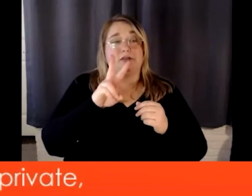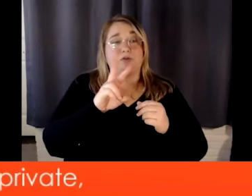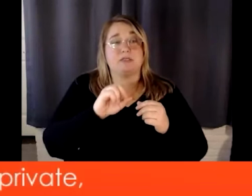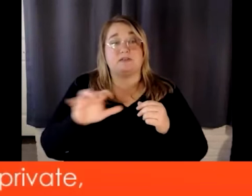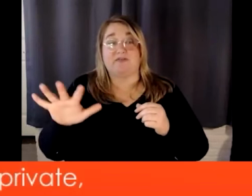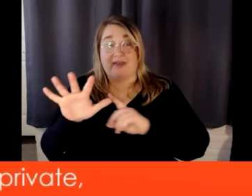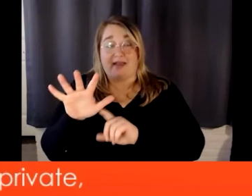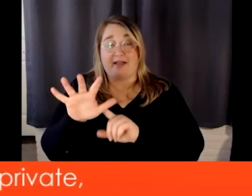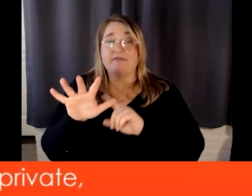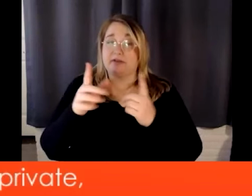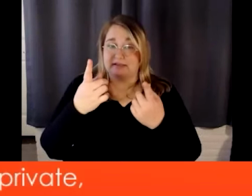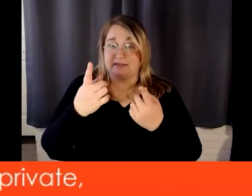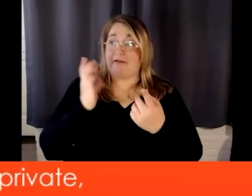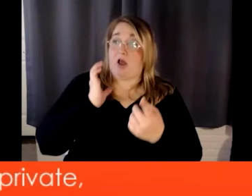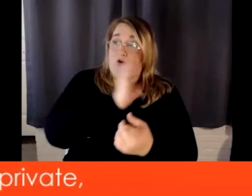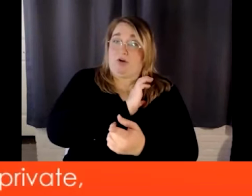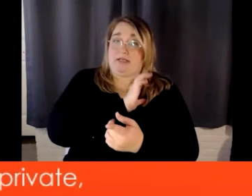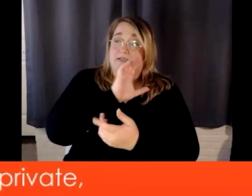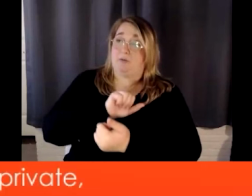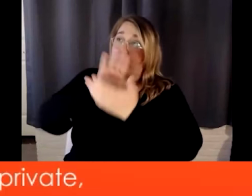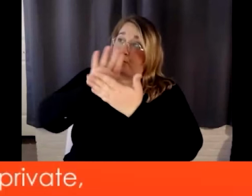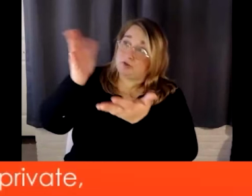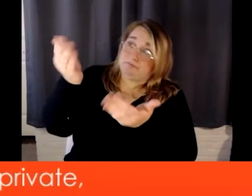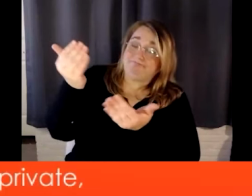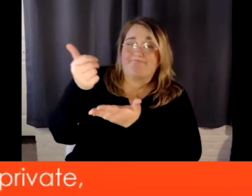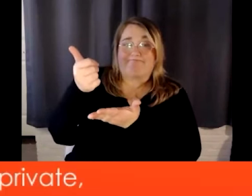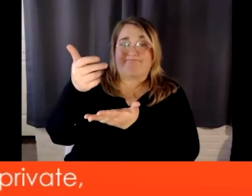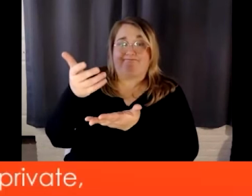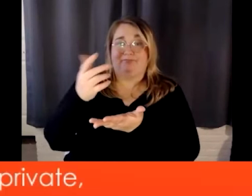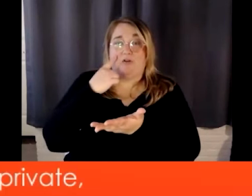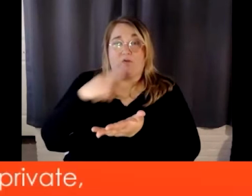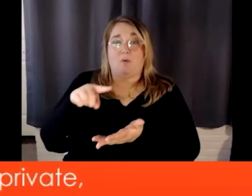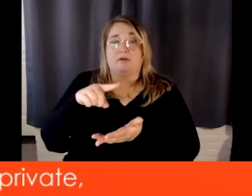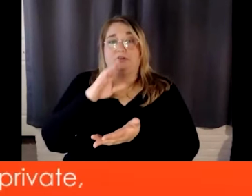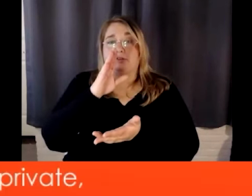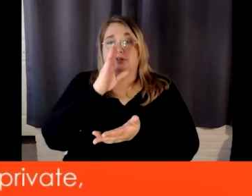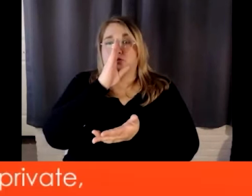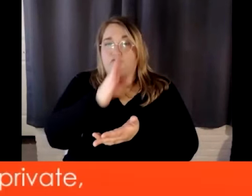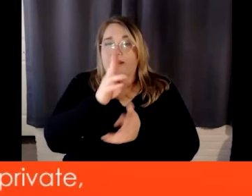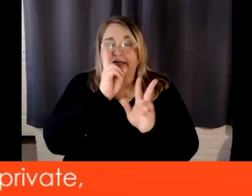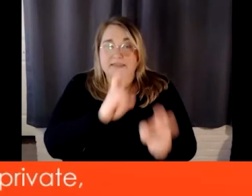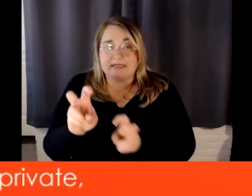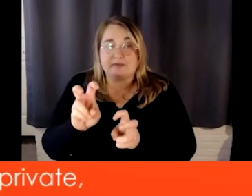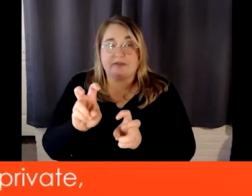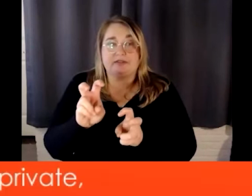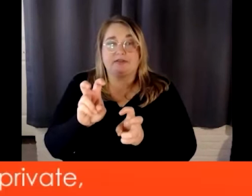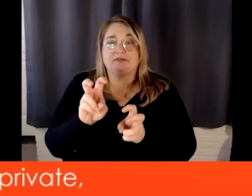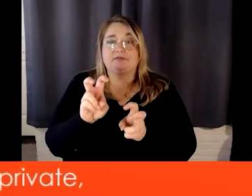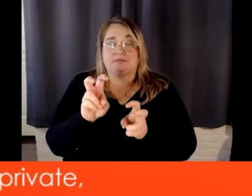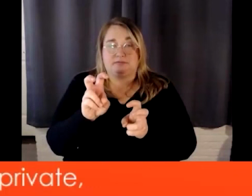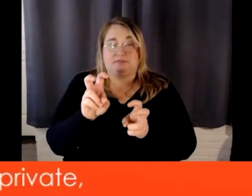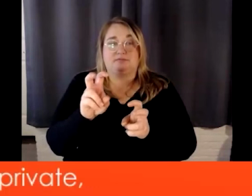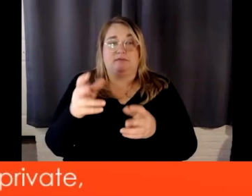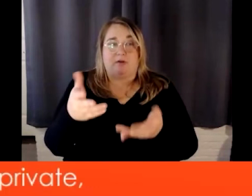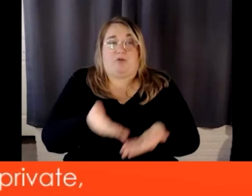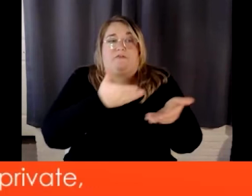of direct assessment provision in the Higher Education Reconciliation Act. This is why that in the California